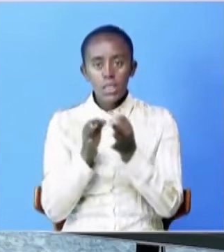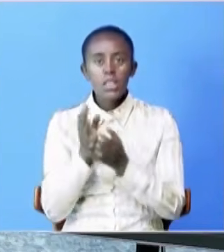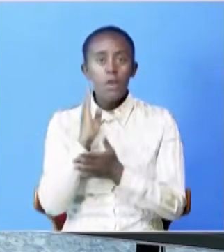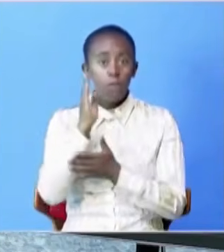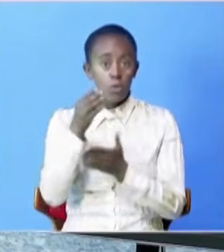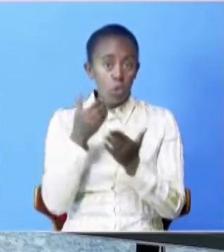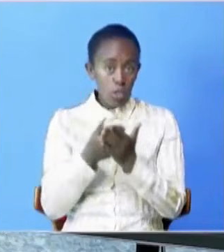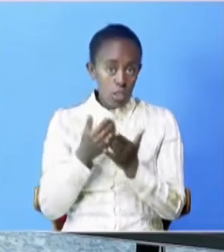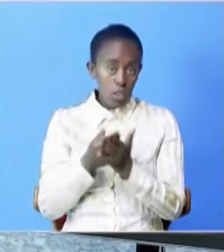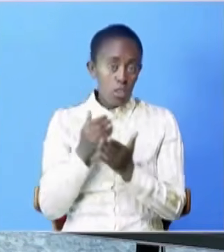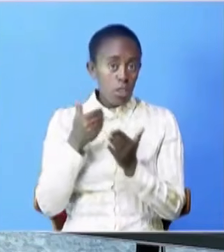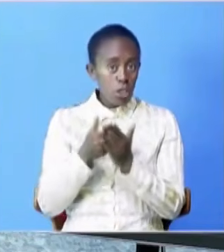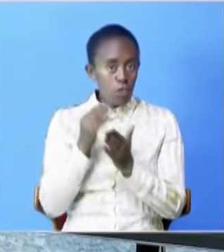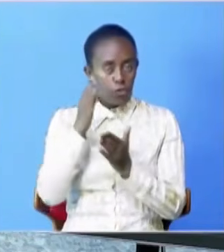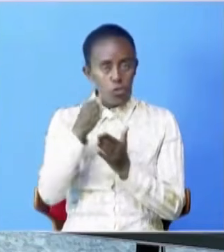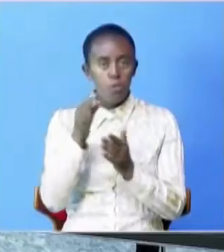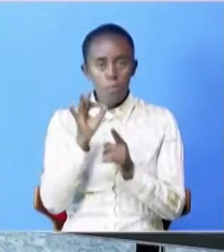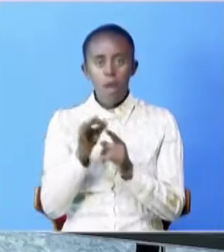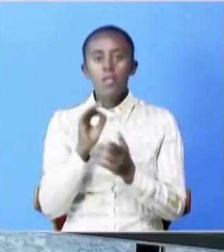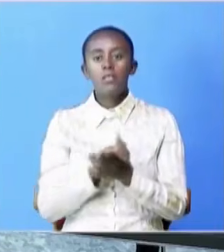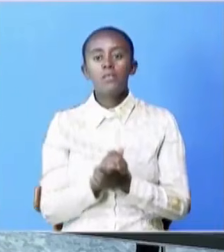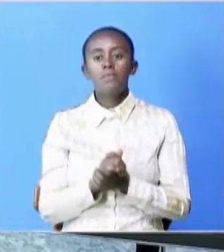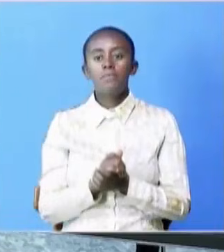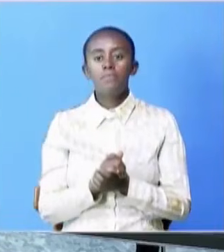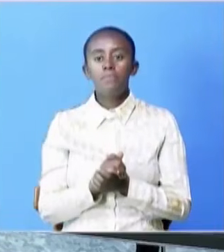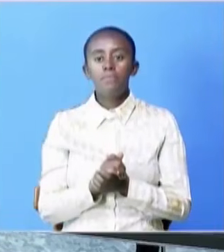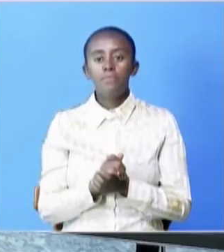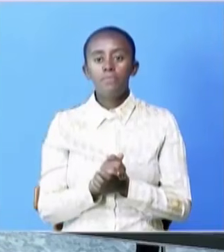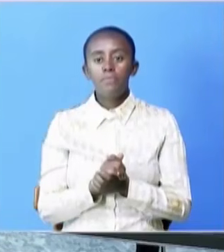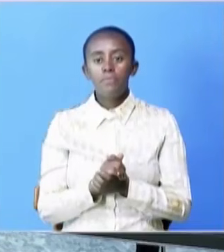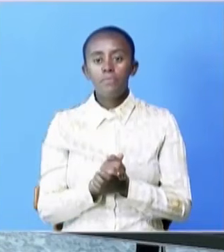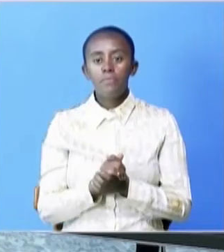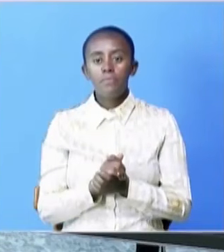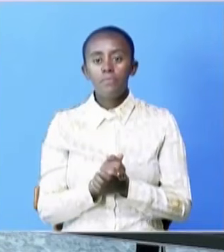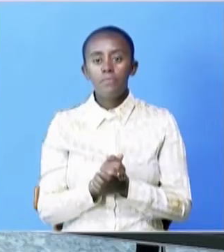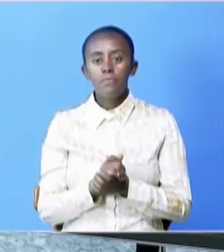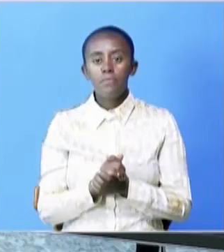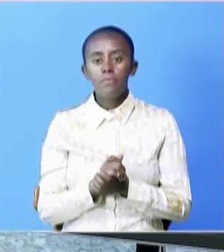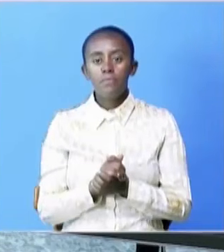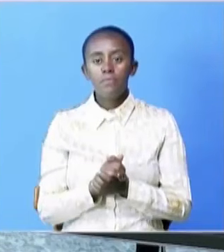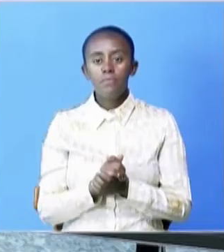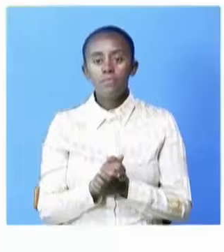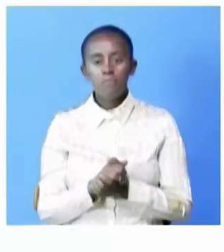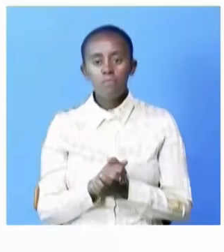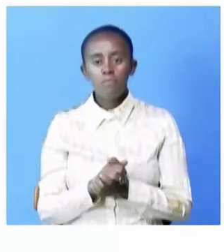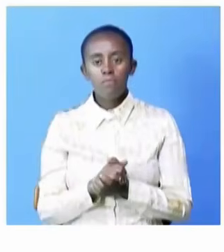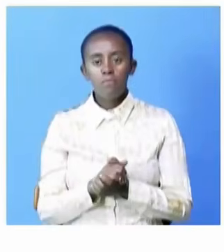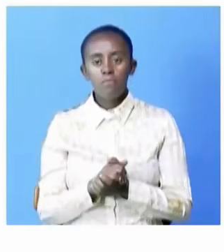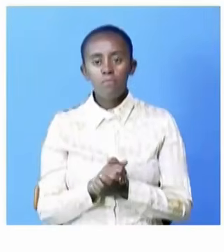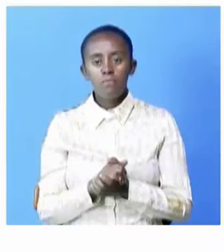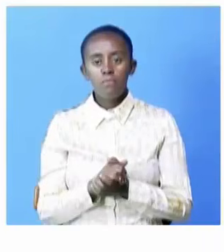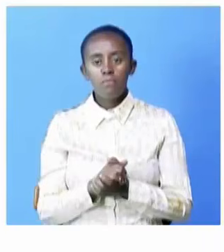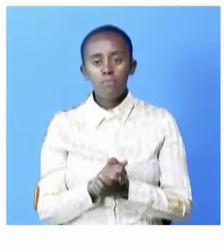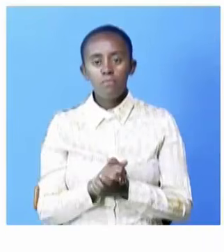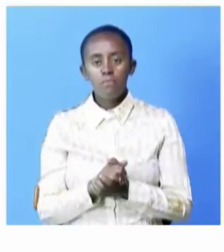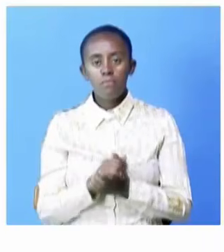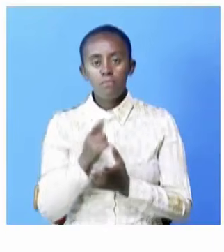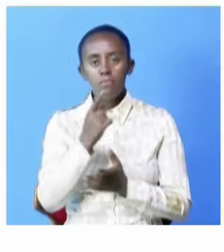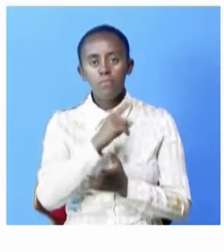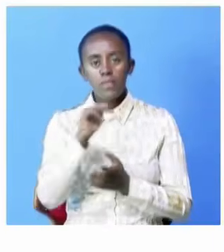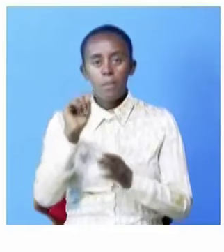future, near future plans. Okay. Another example that we could give is the bus